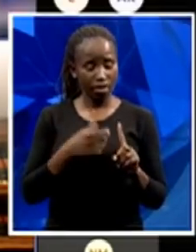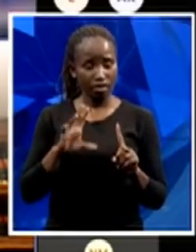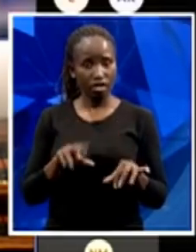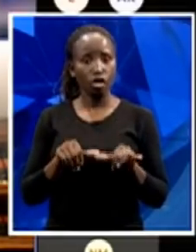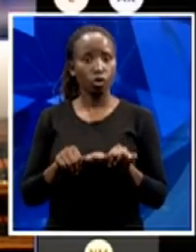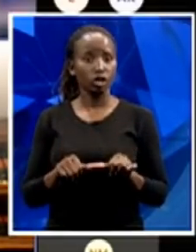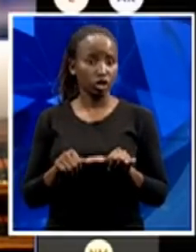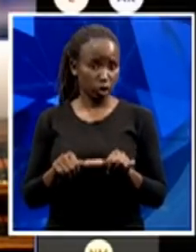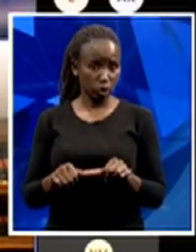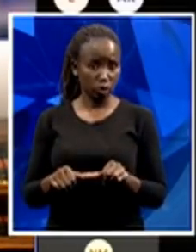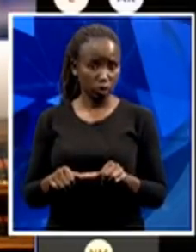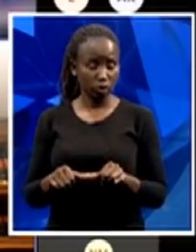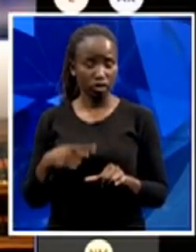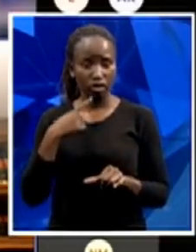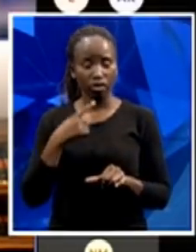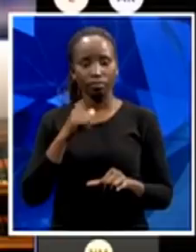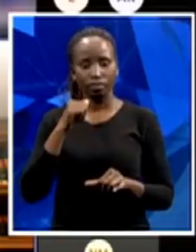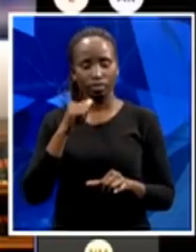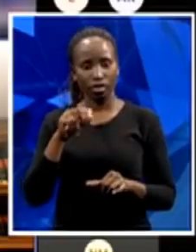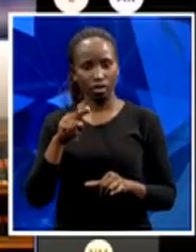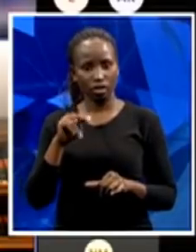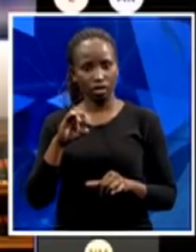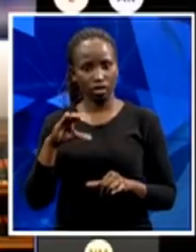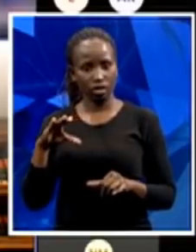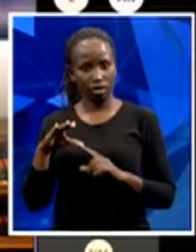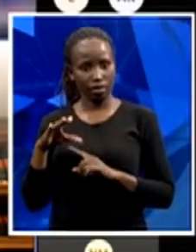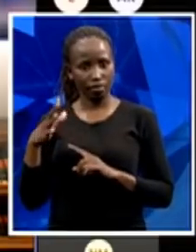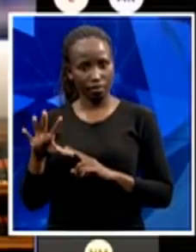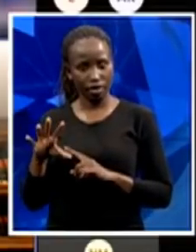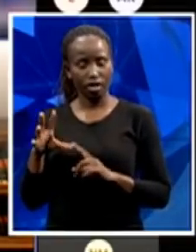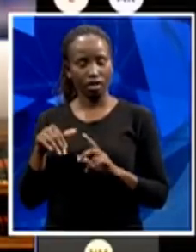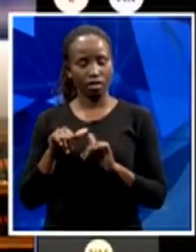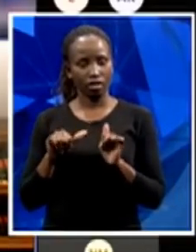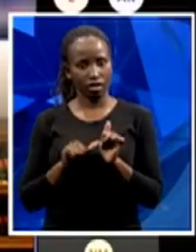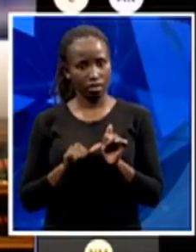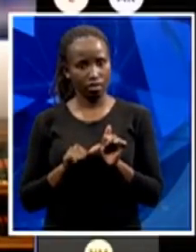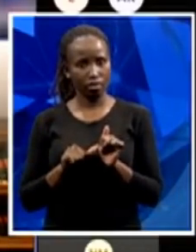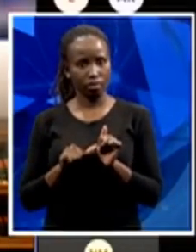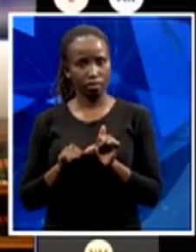to delegate the Deputy Secretary-General's powers in terms of Section